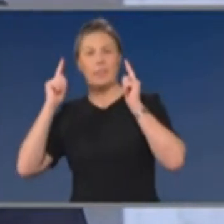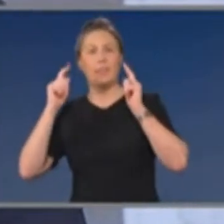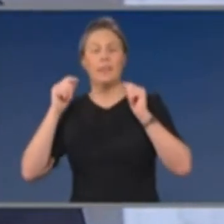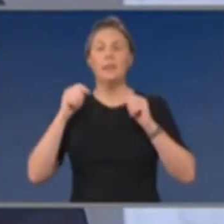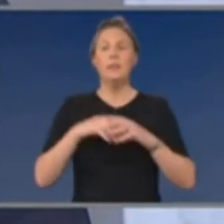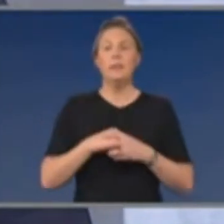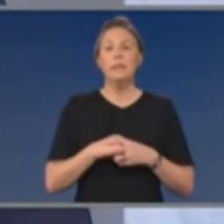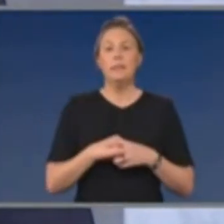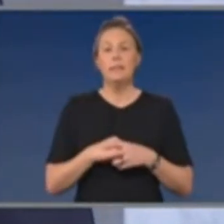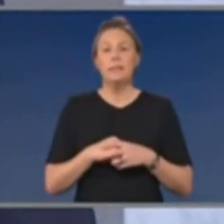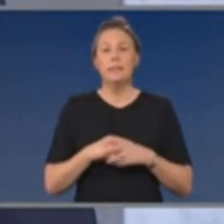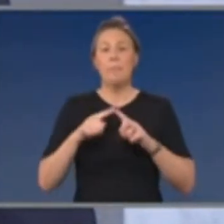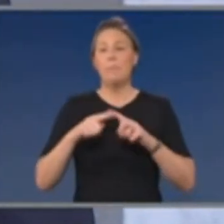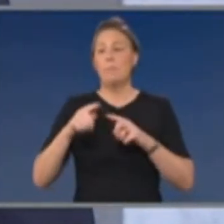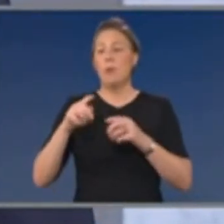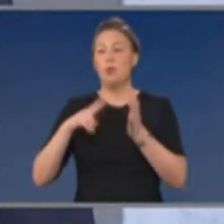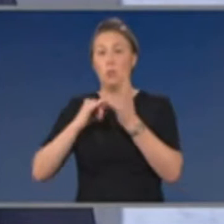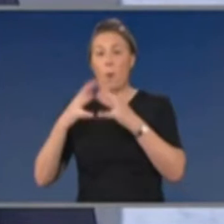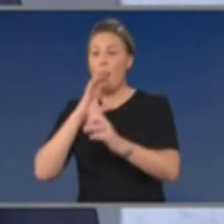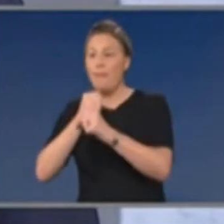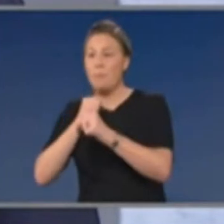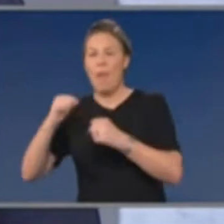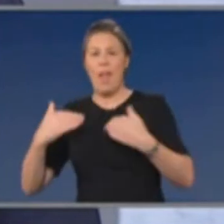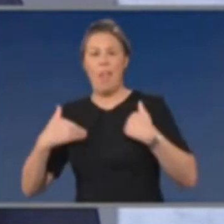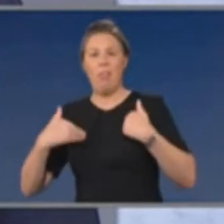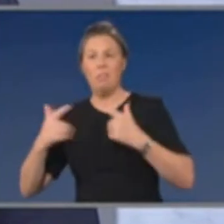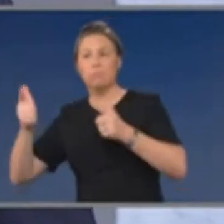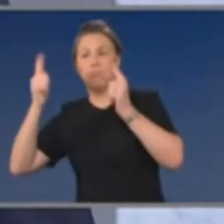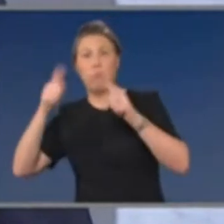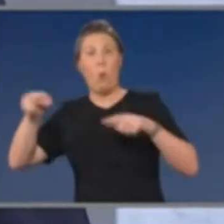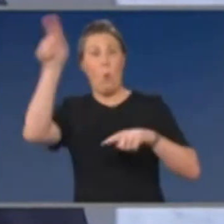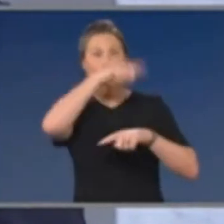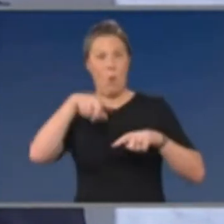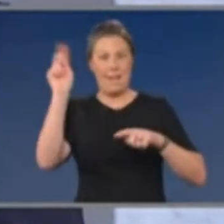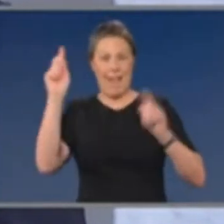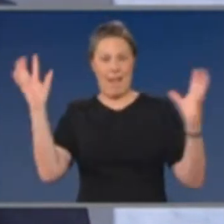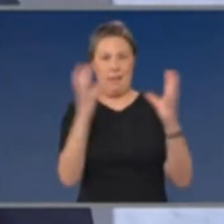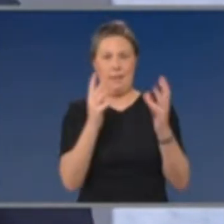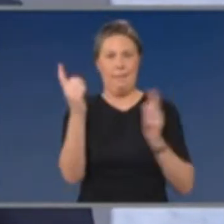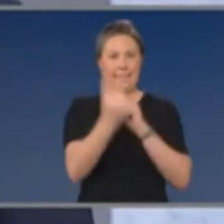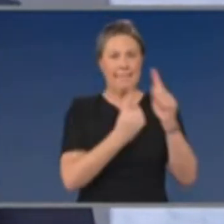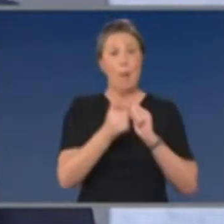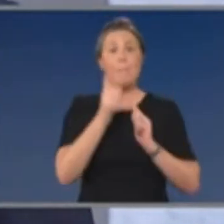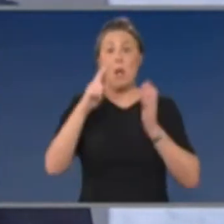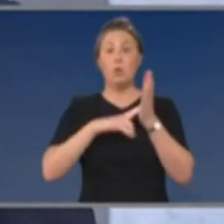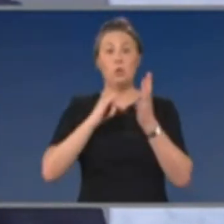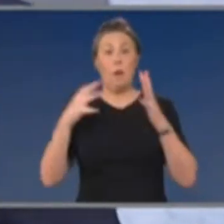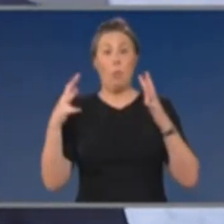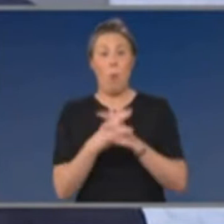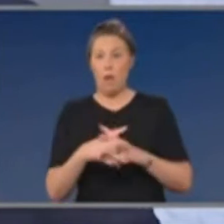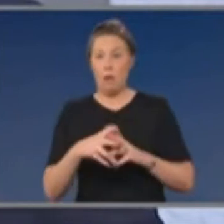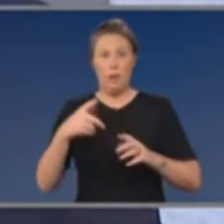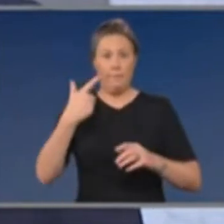now, looking at how they can further support the situation in Victoria. But in New South Wales, they've moved incredibly quickly. I think to do